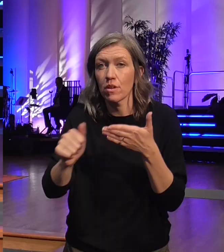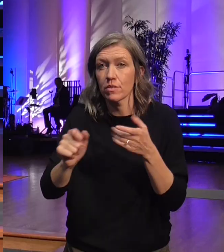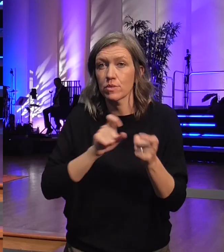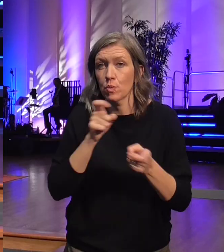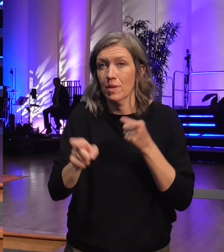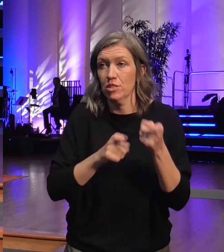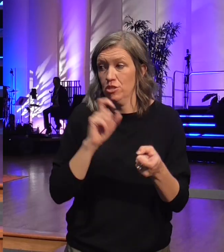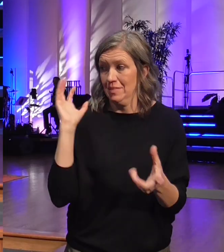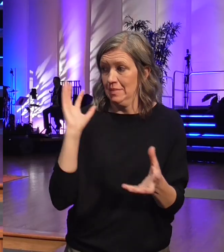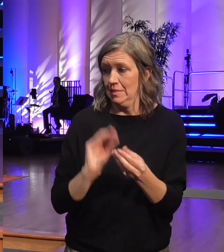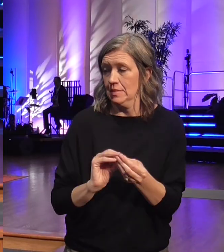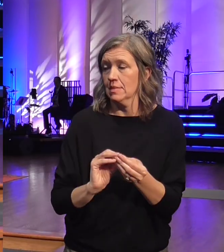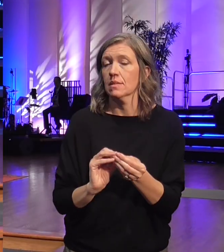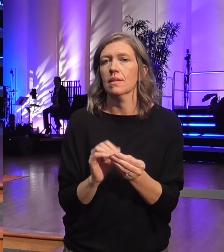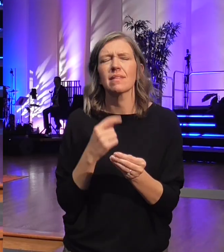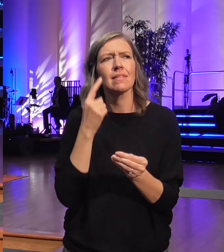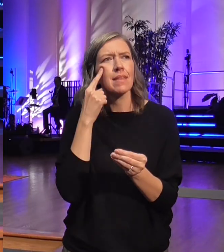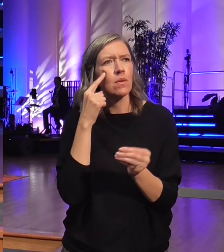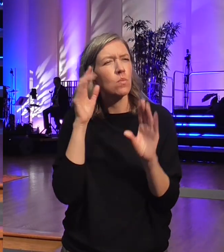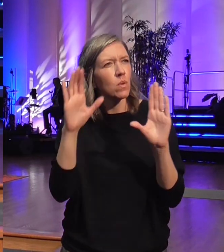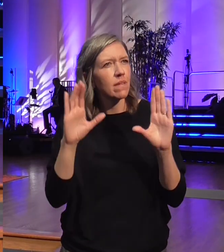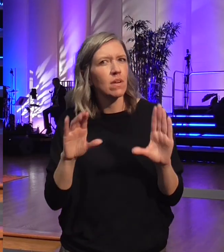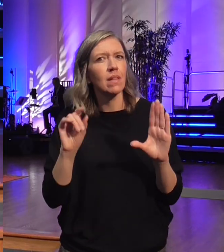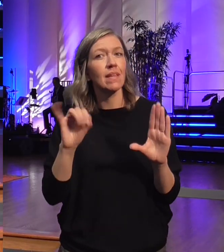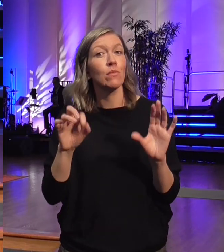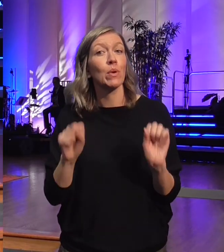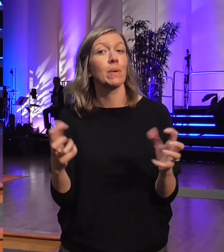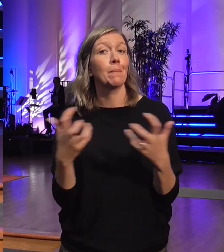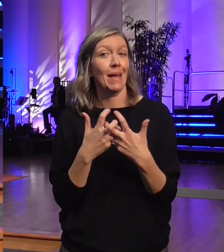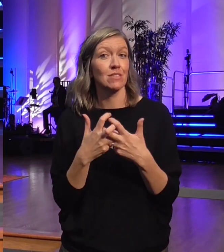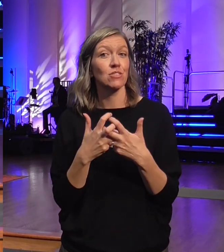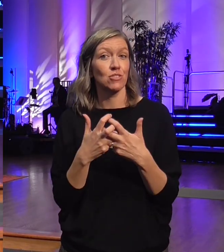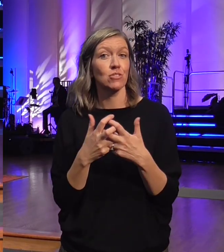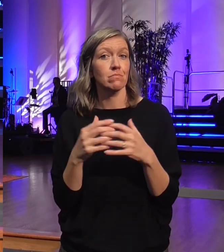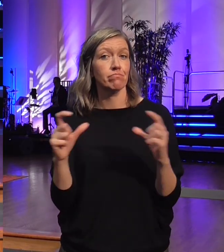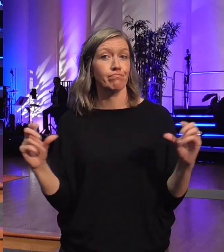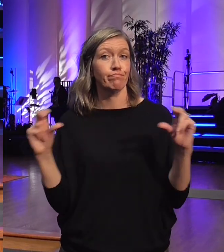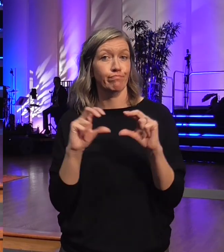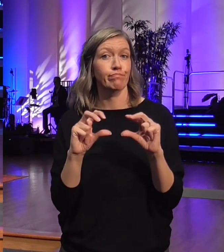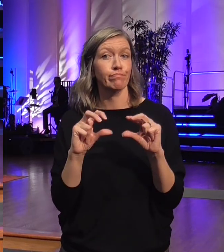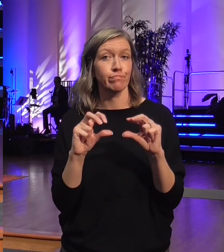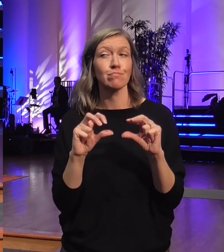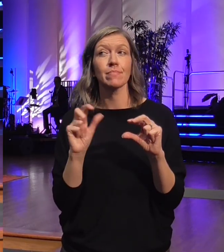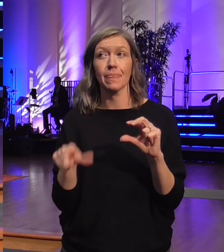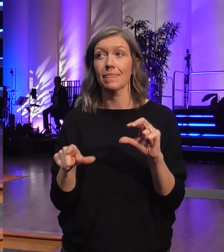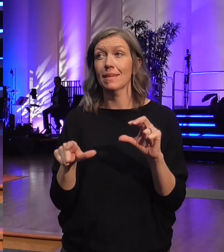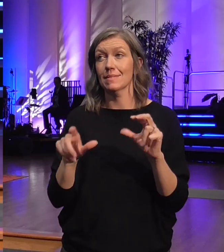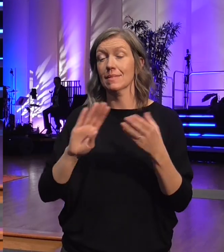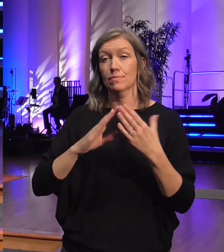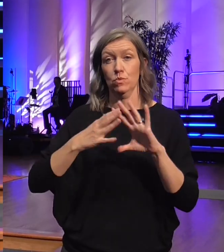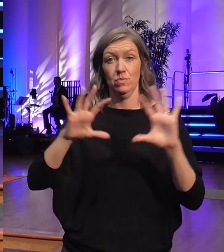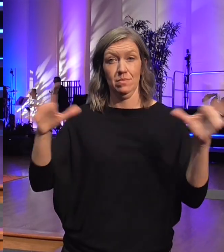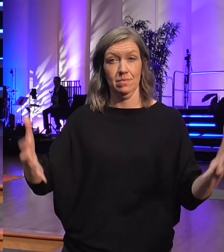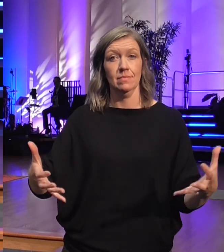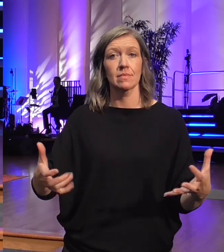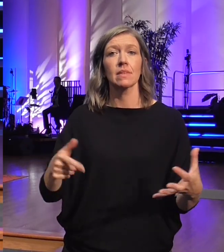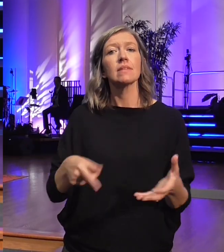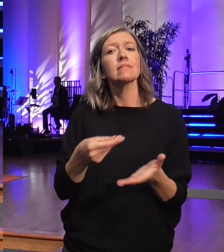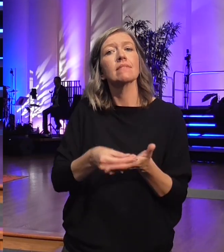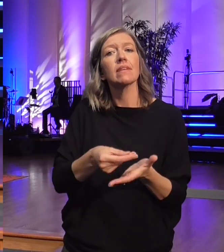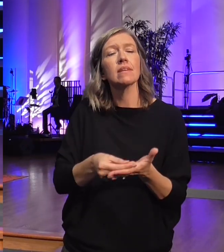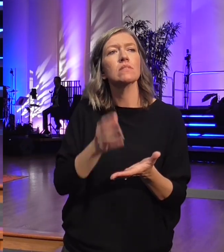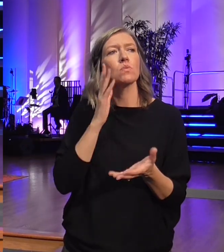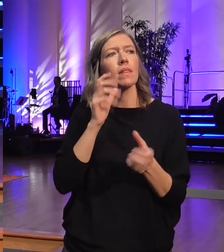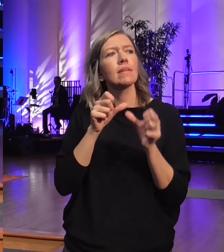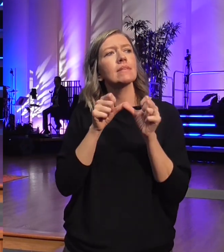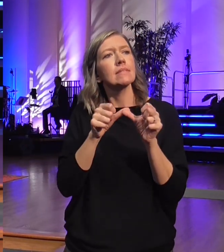be wonderful if we could match that as a congregation. And these funds will go to continue to support